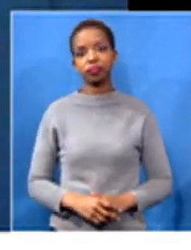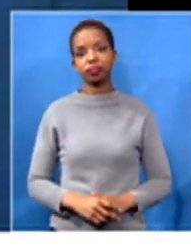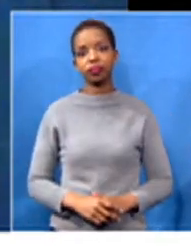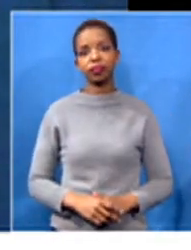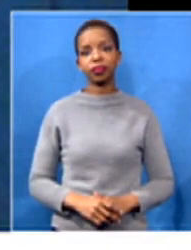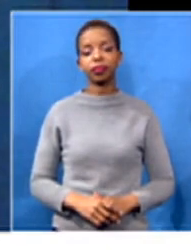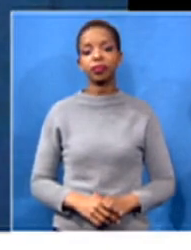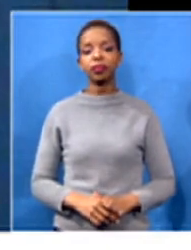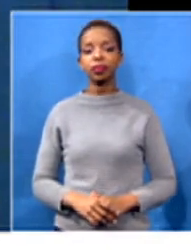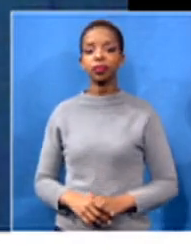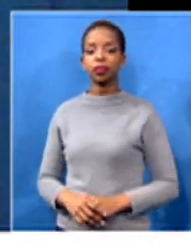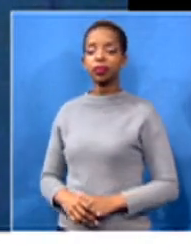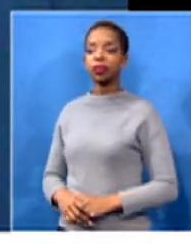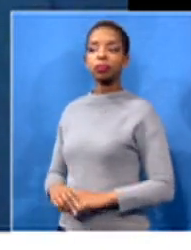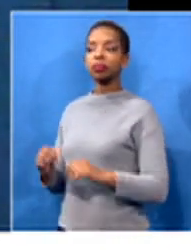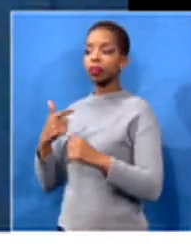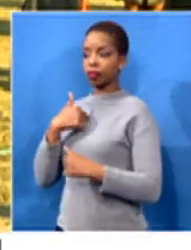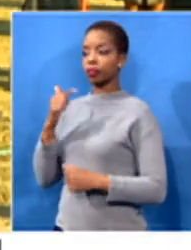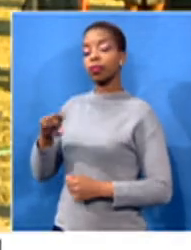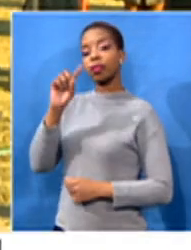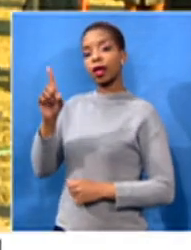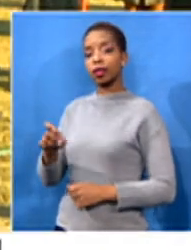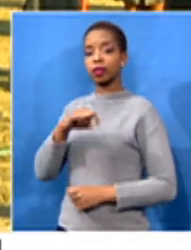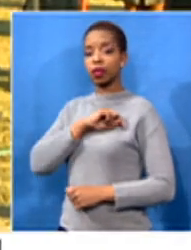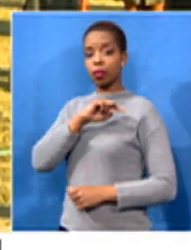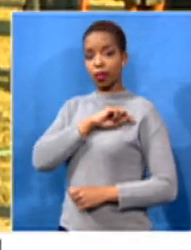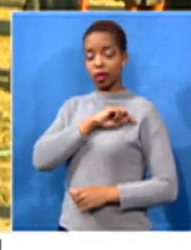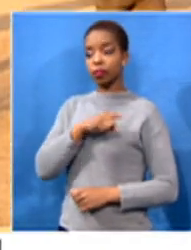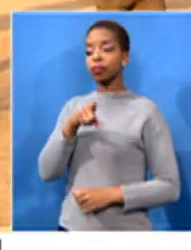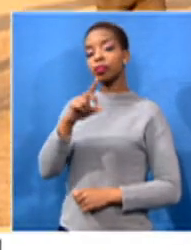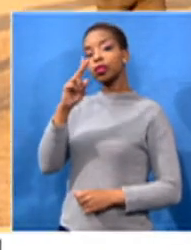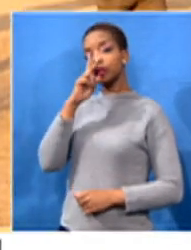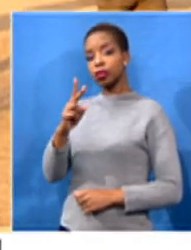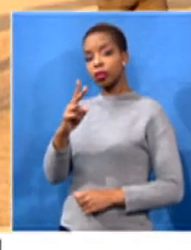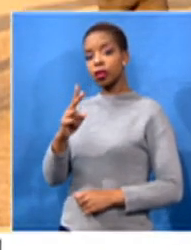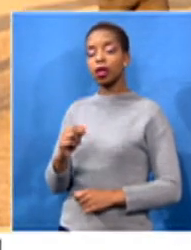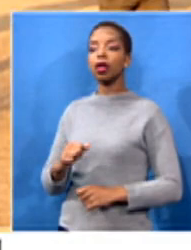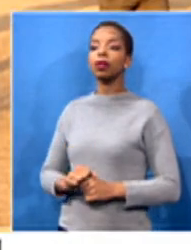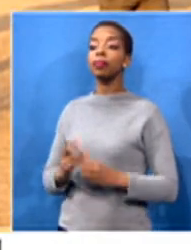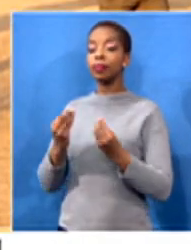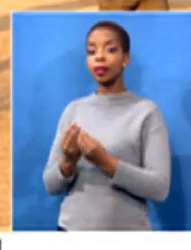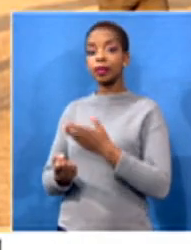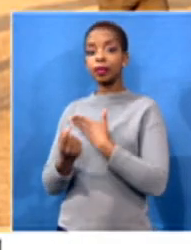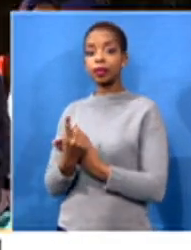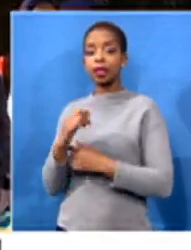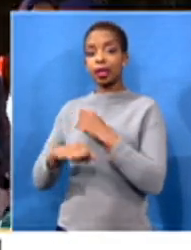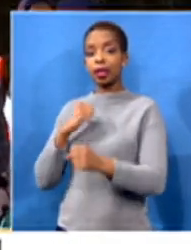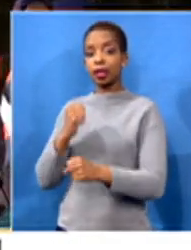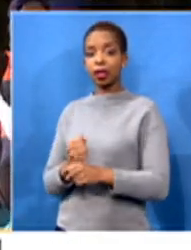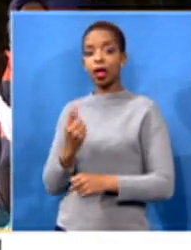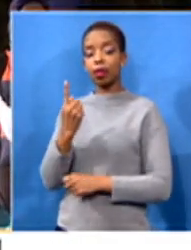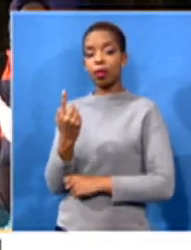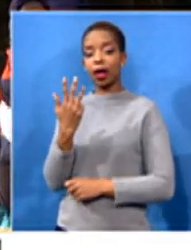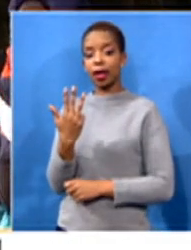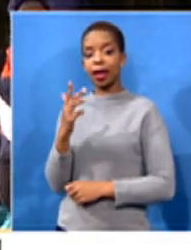And, I ask that question because if you look at what gave rise to those uprisings in 1976, amongst other things, was